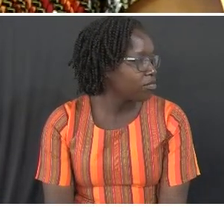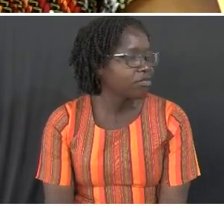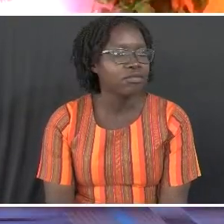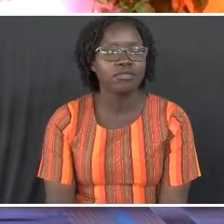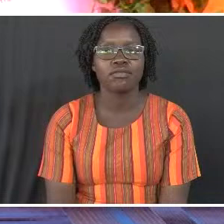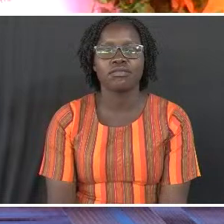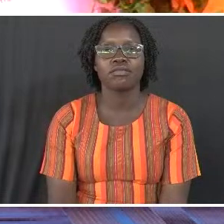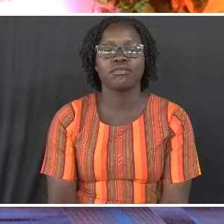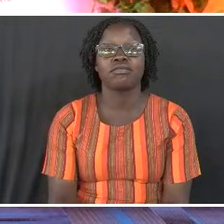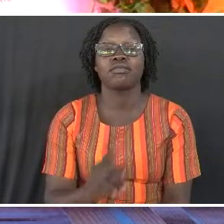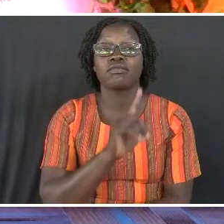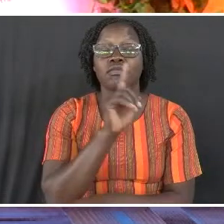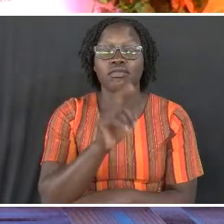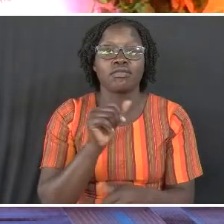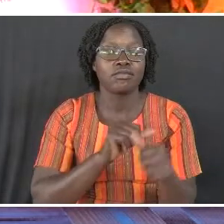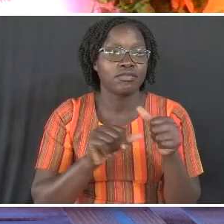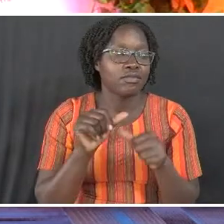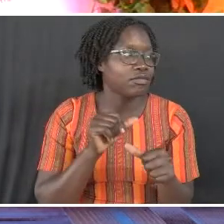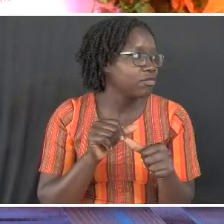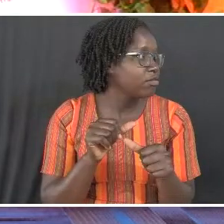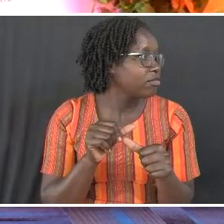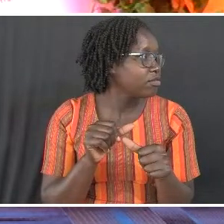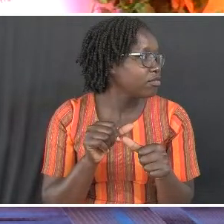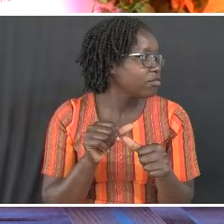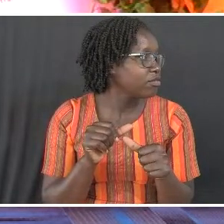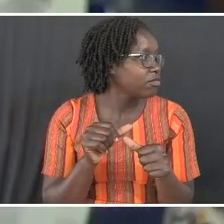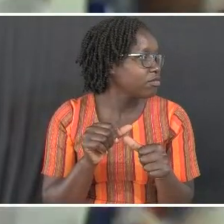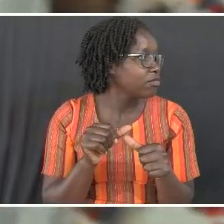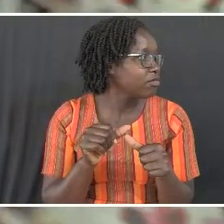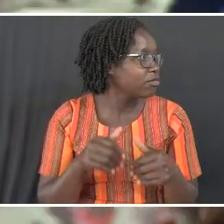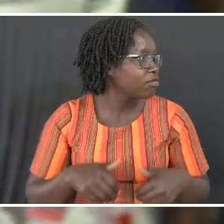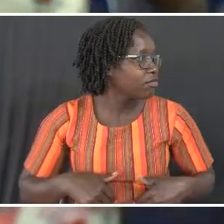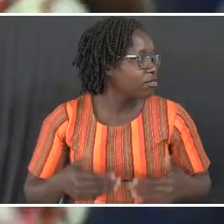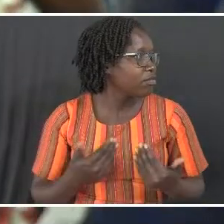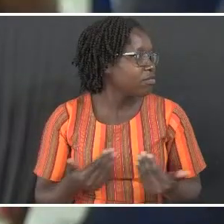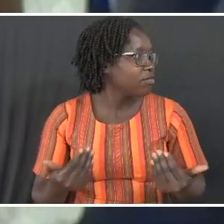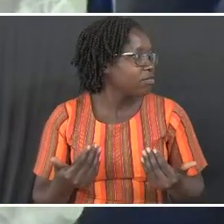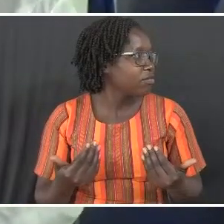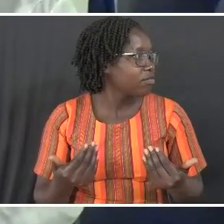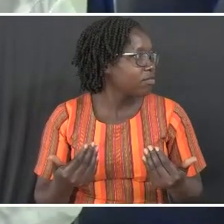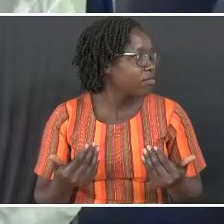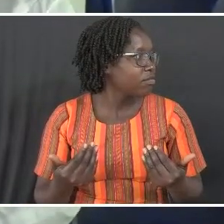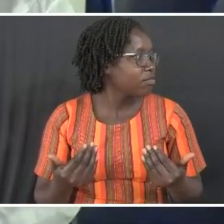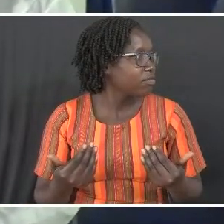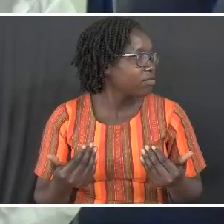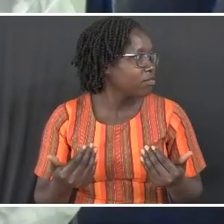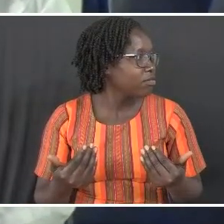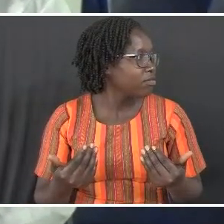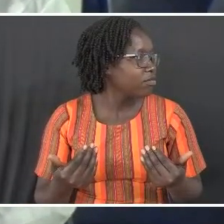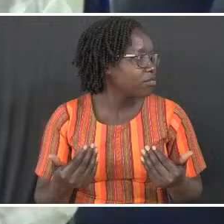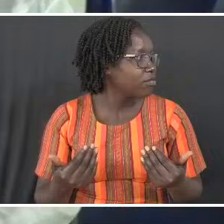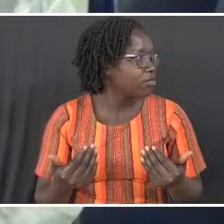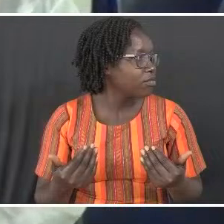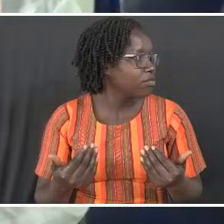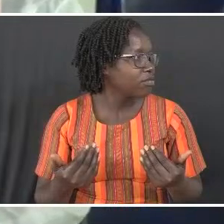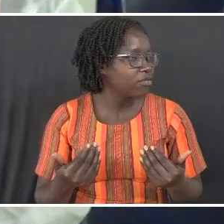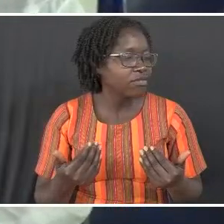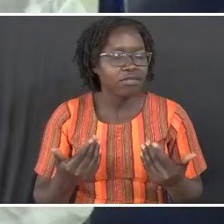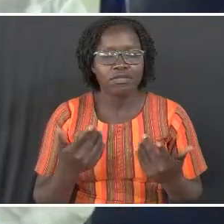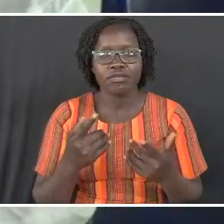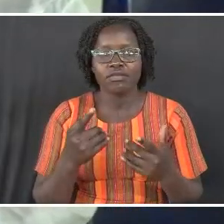I wanted to inquire about these young kids who are yet to, their milk teeth are yet to come